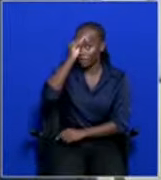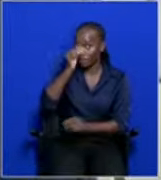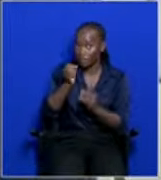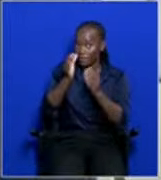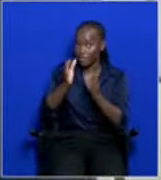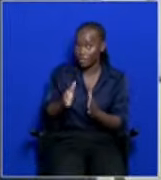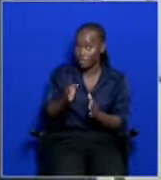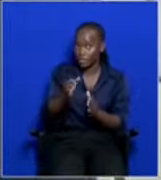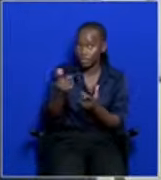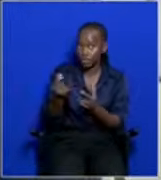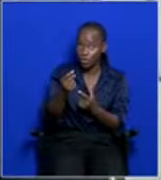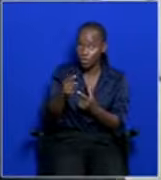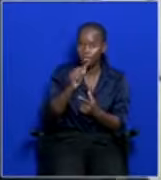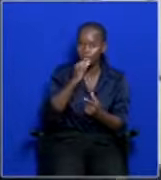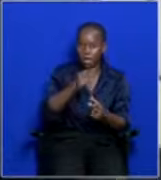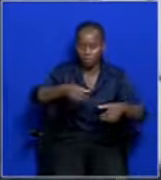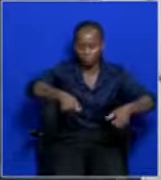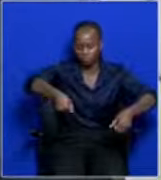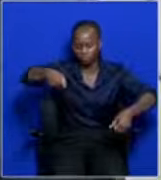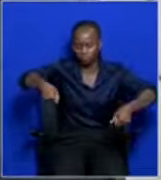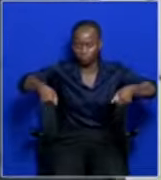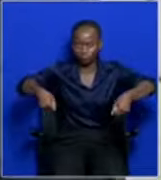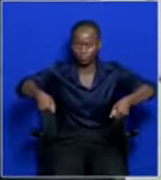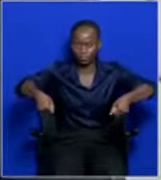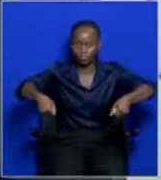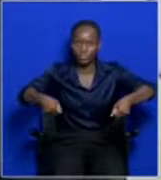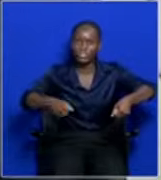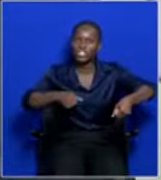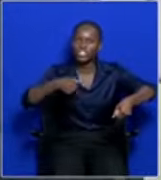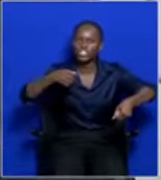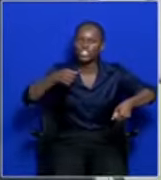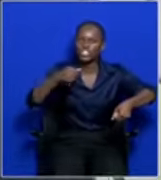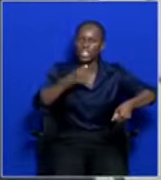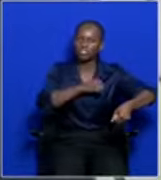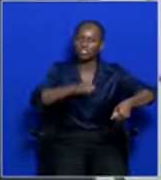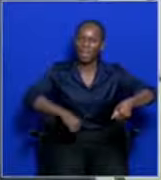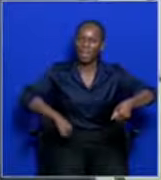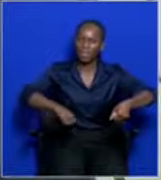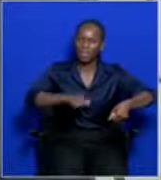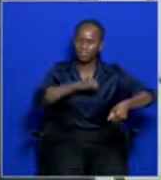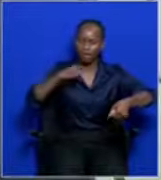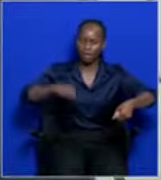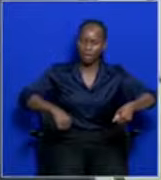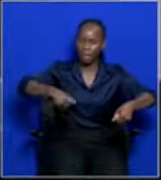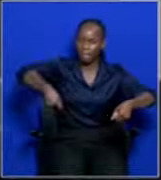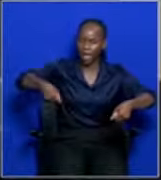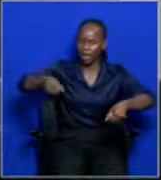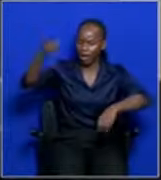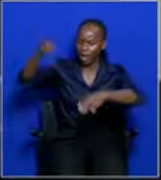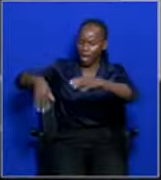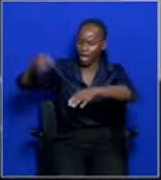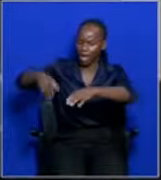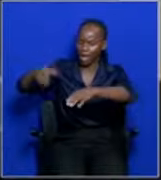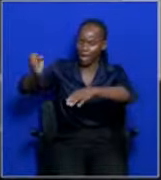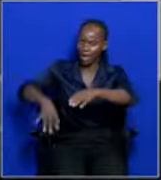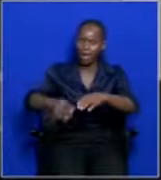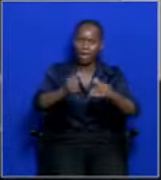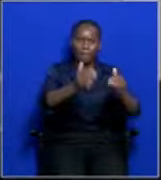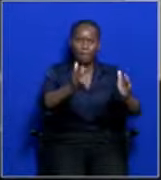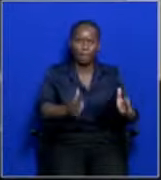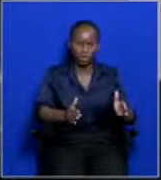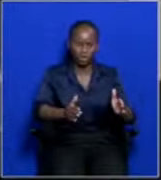bag. This China bag is usually referred to Mashangani bag.